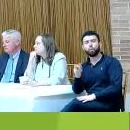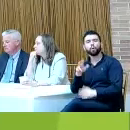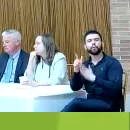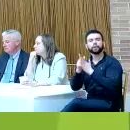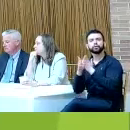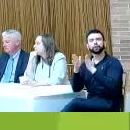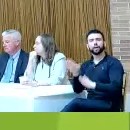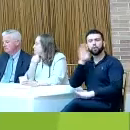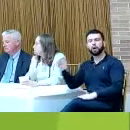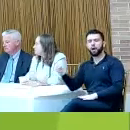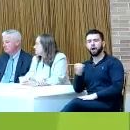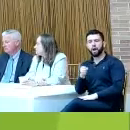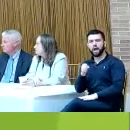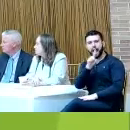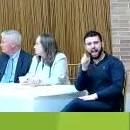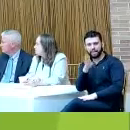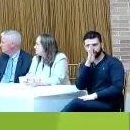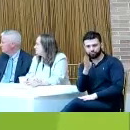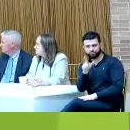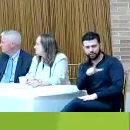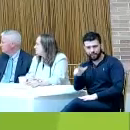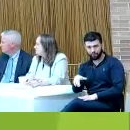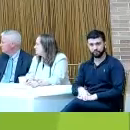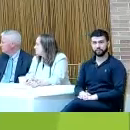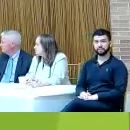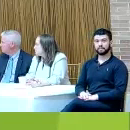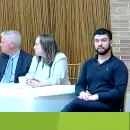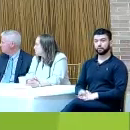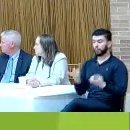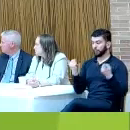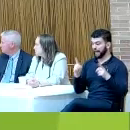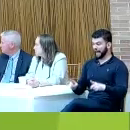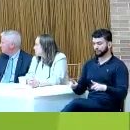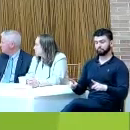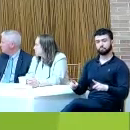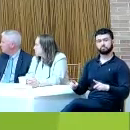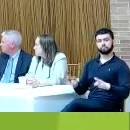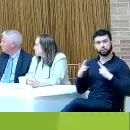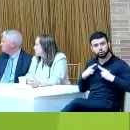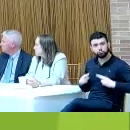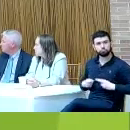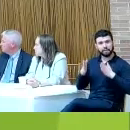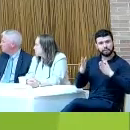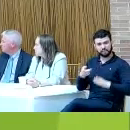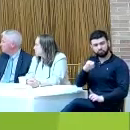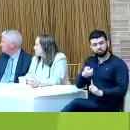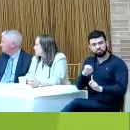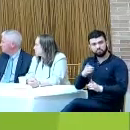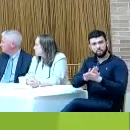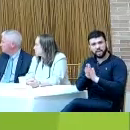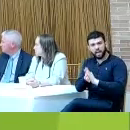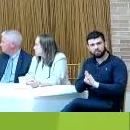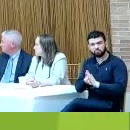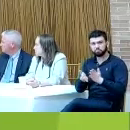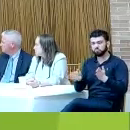attorney at this point complainant became I guess you could say frustrated with the process um she went